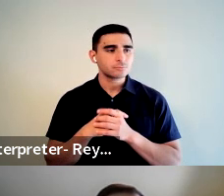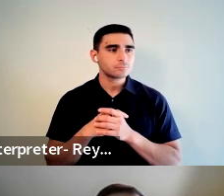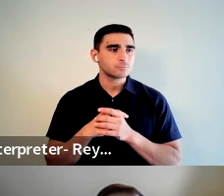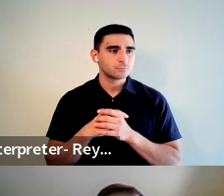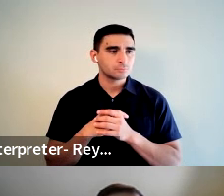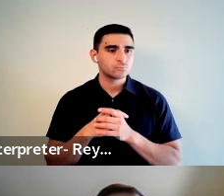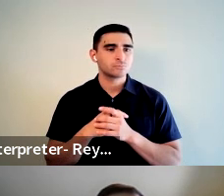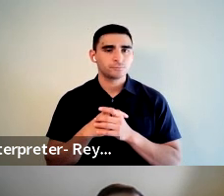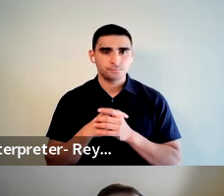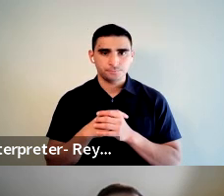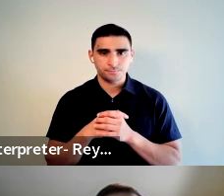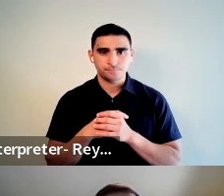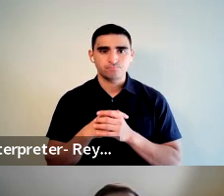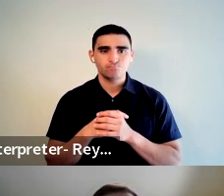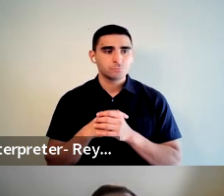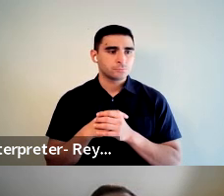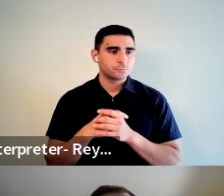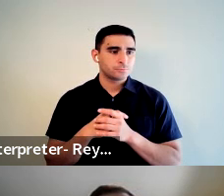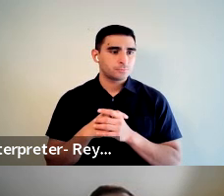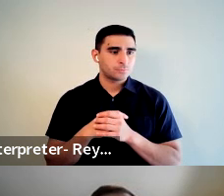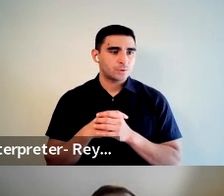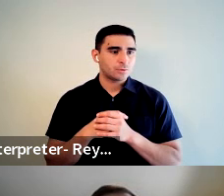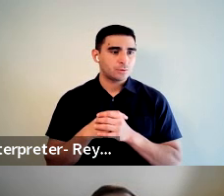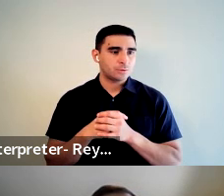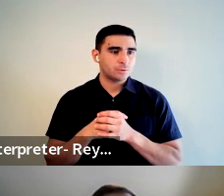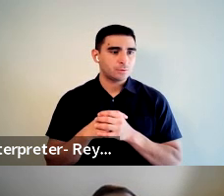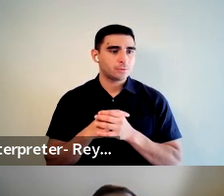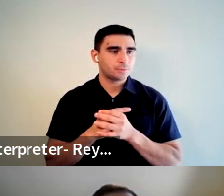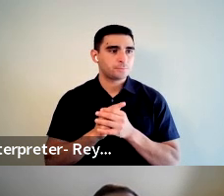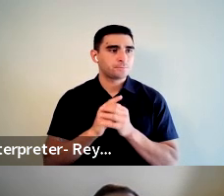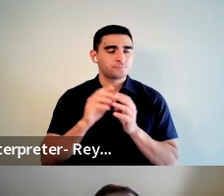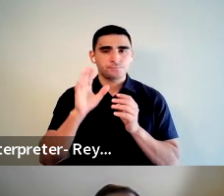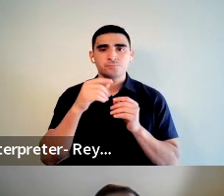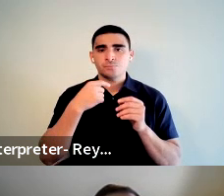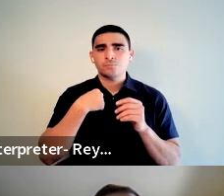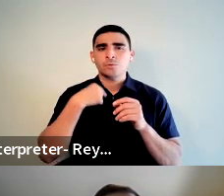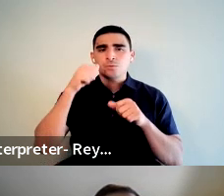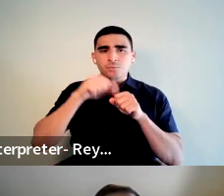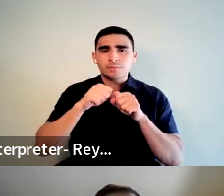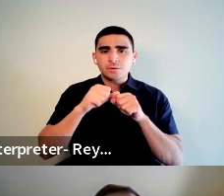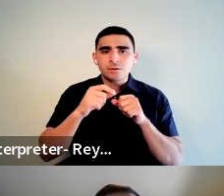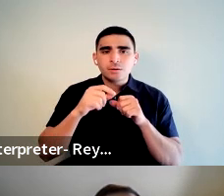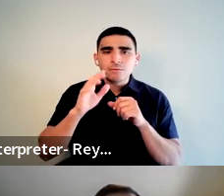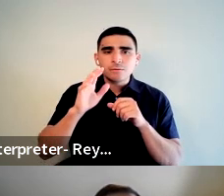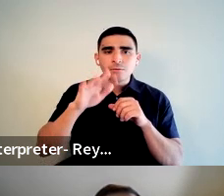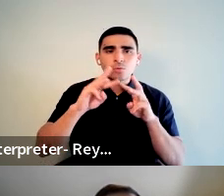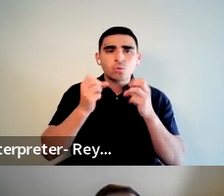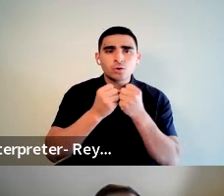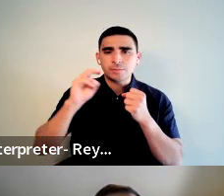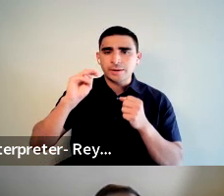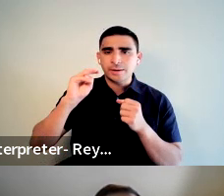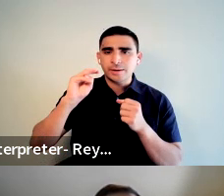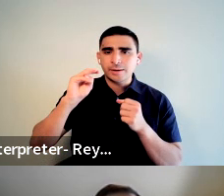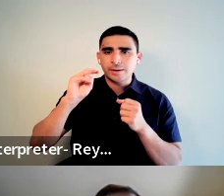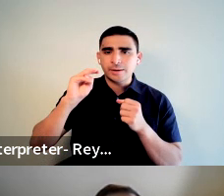the trauma workshops that MHP put on during the pandemic that were really helpful,